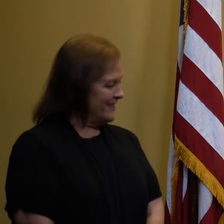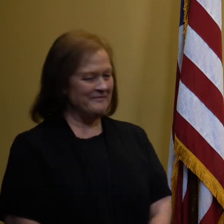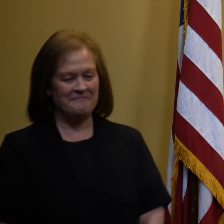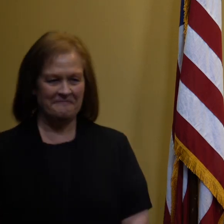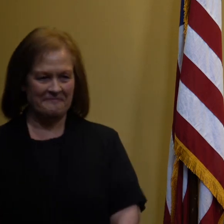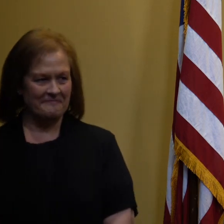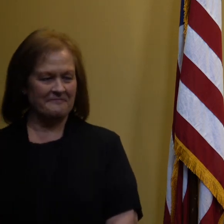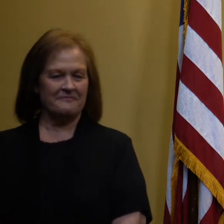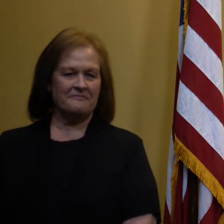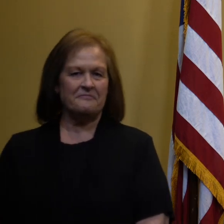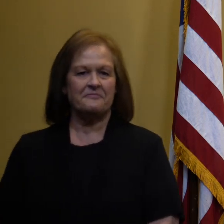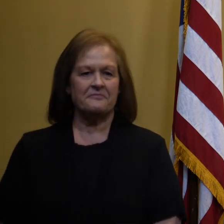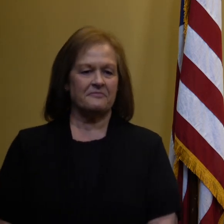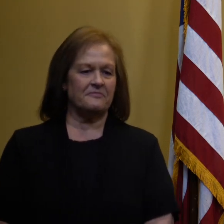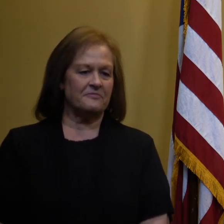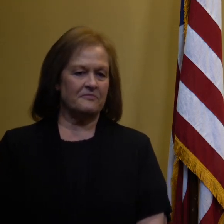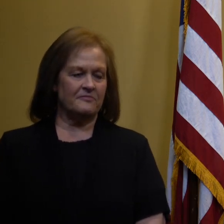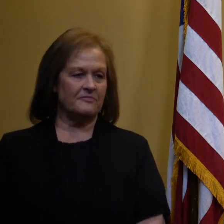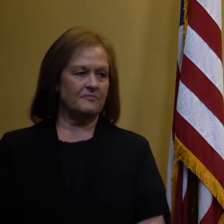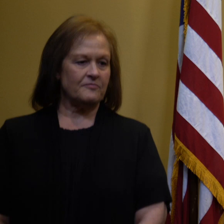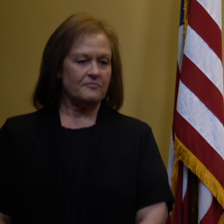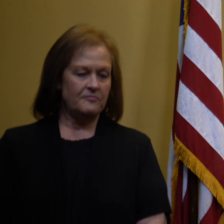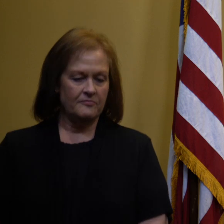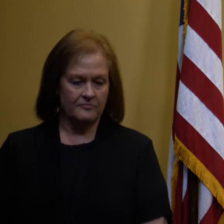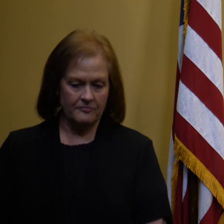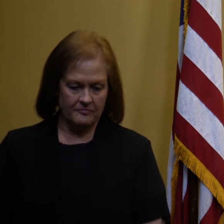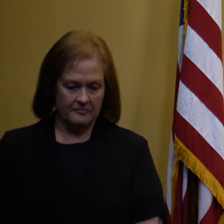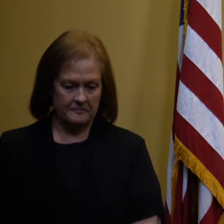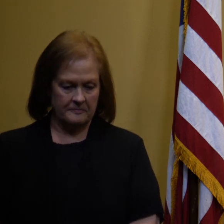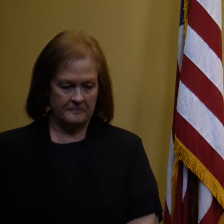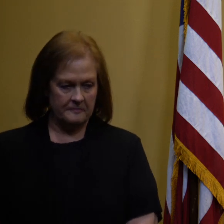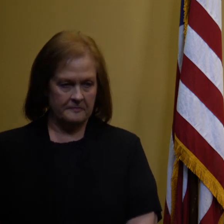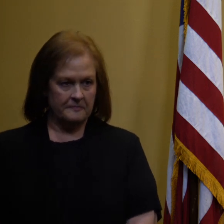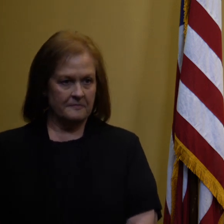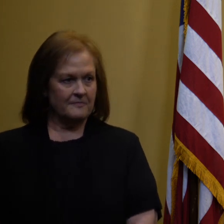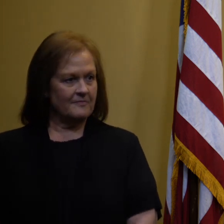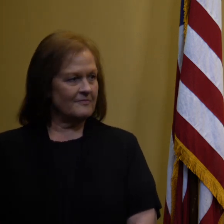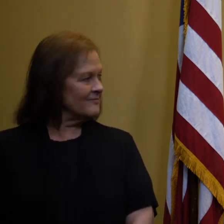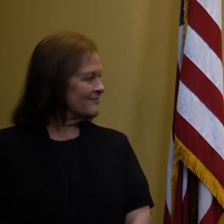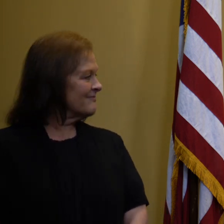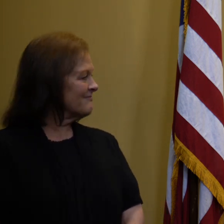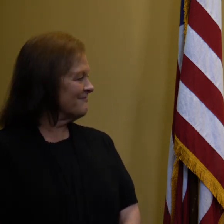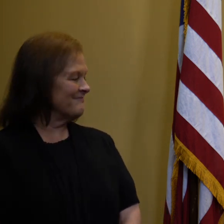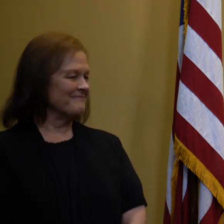Good morning, good morning. Great. Y'all have all this in my